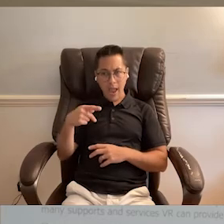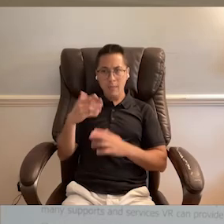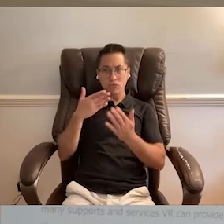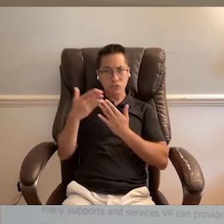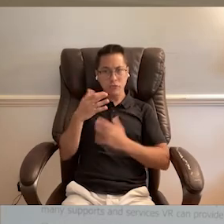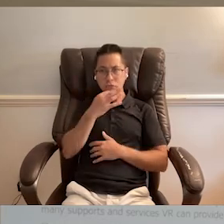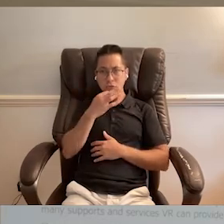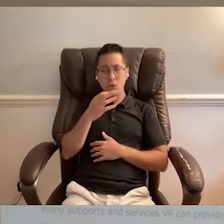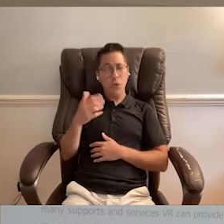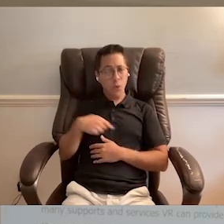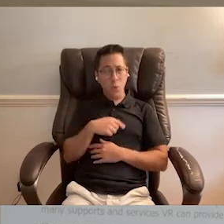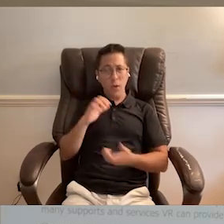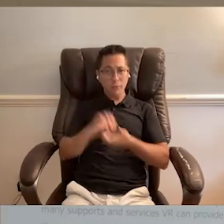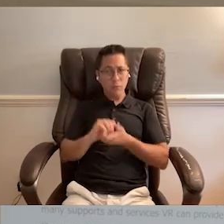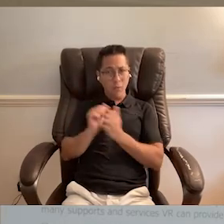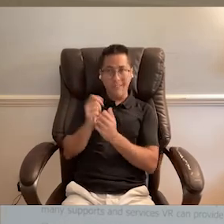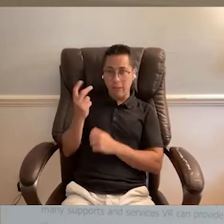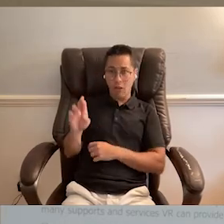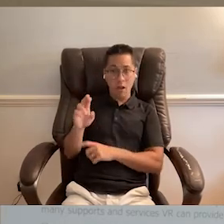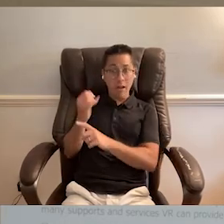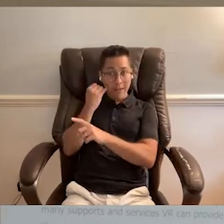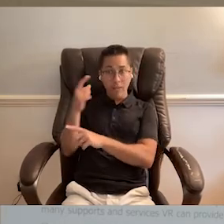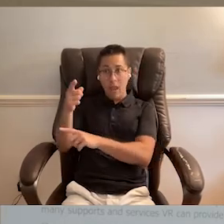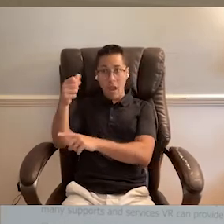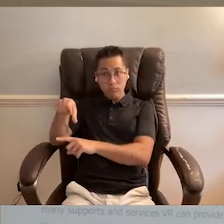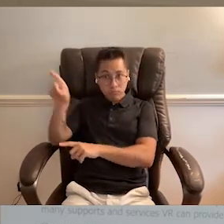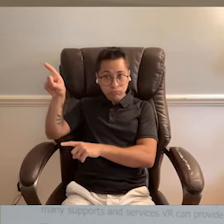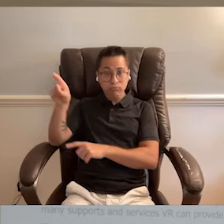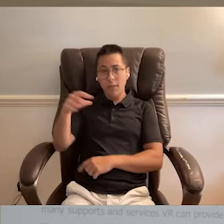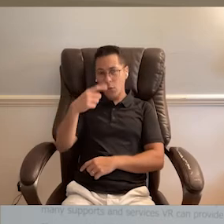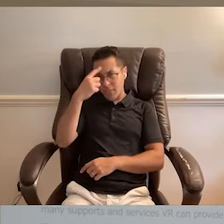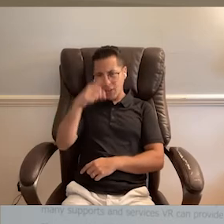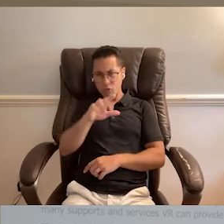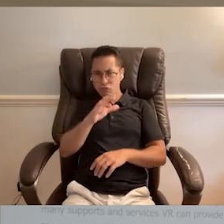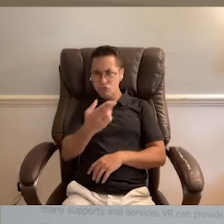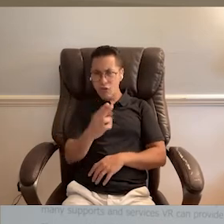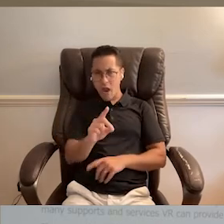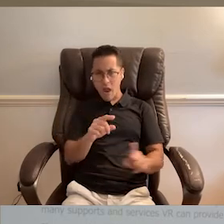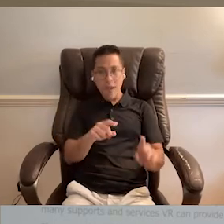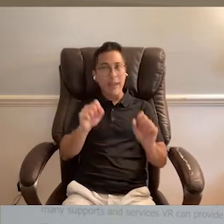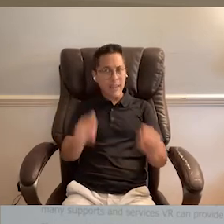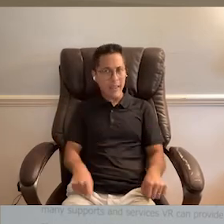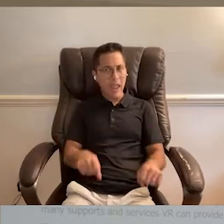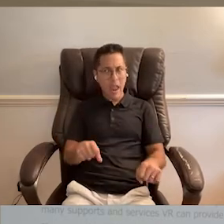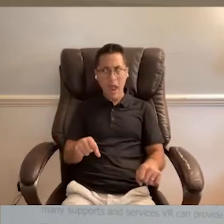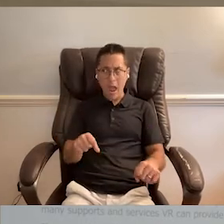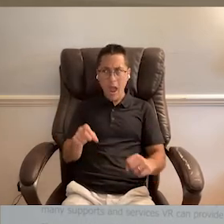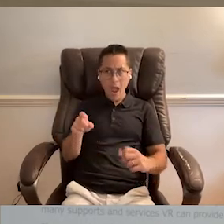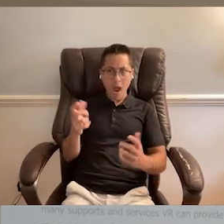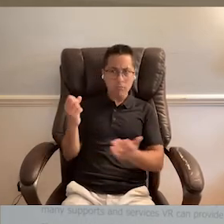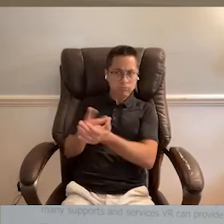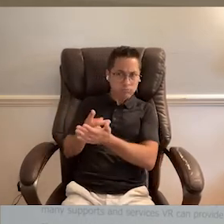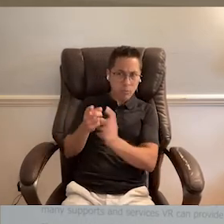with VR, and if you get a no from VR and you think your child can get a yes from VR, but they're getting an early no,